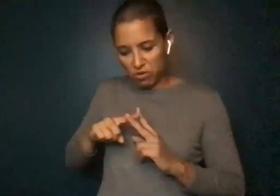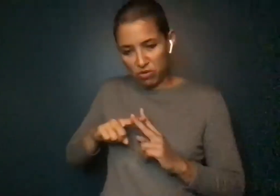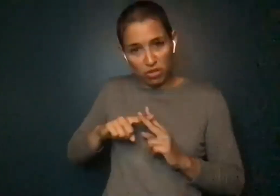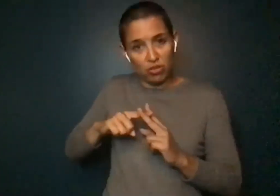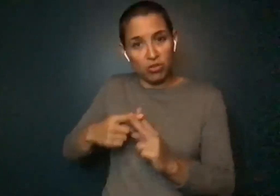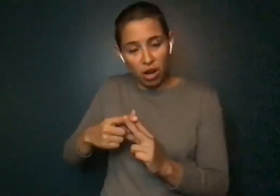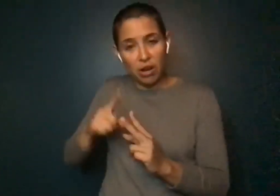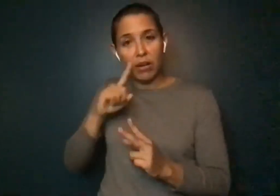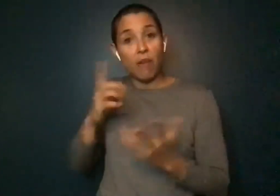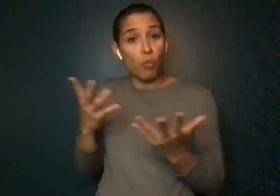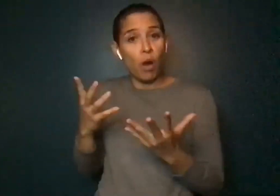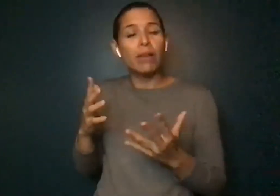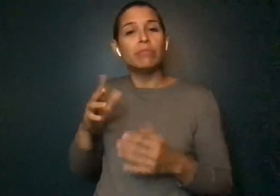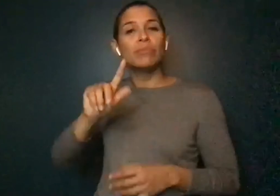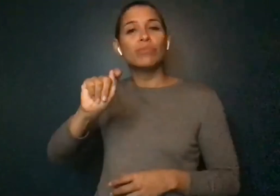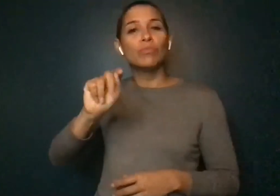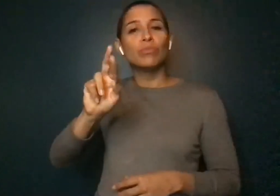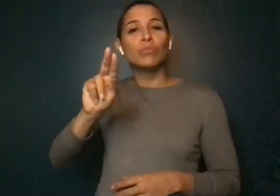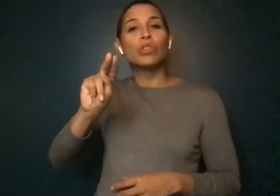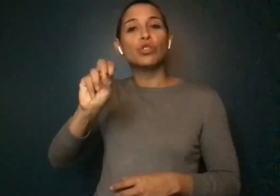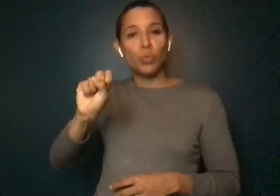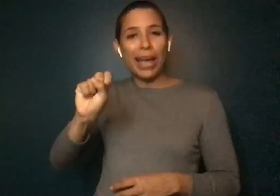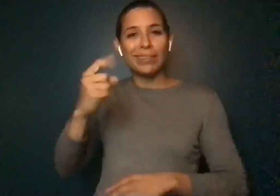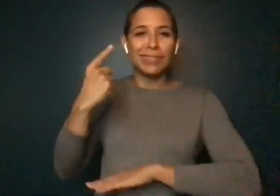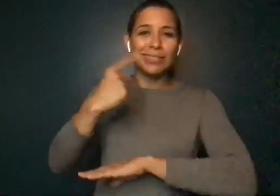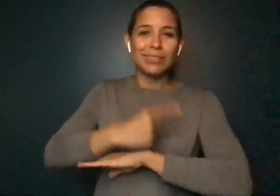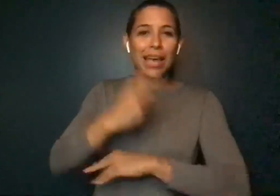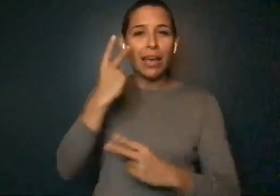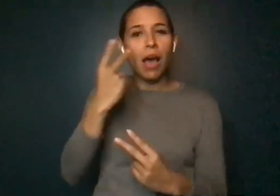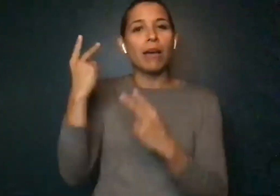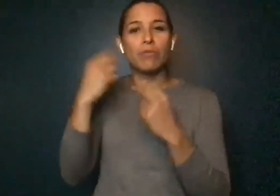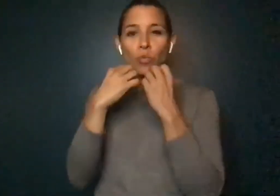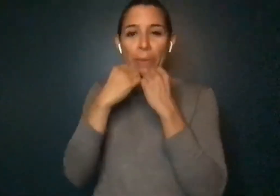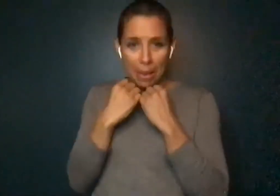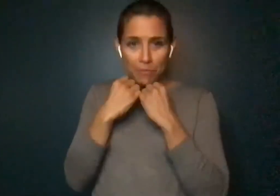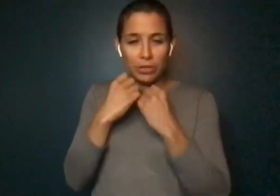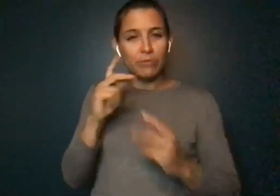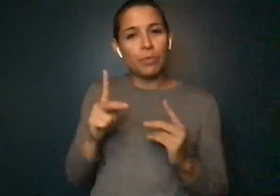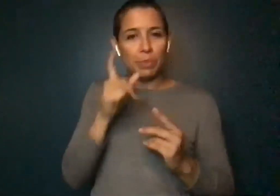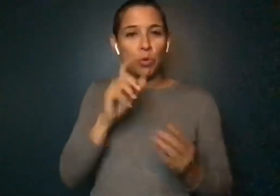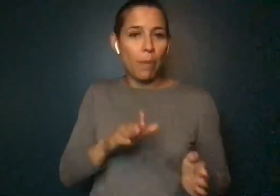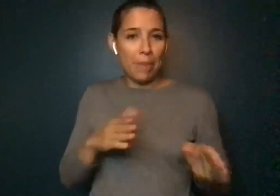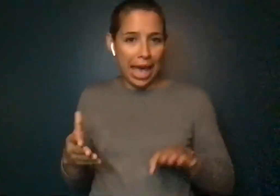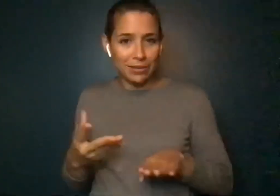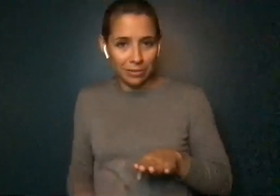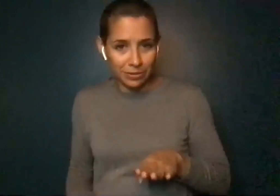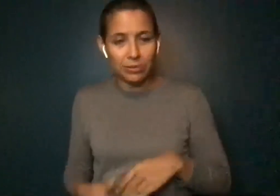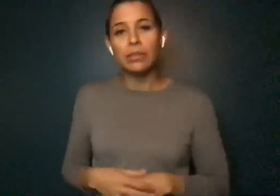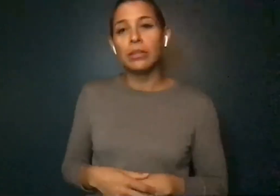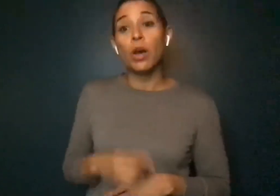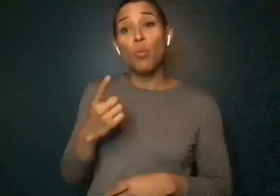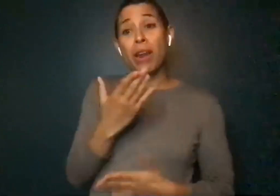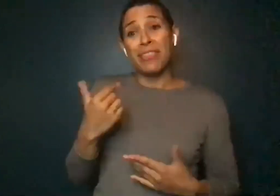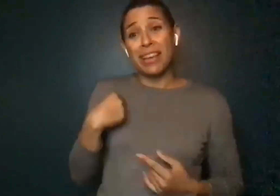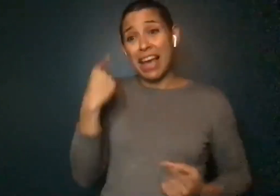of Remembrance. But, um, one of the things that I've been thinking a lot about in this time